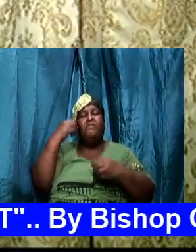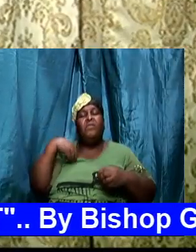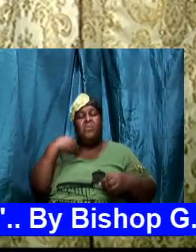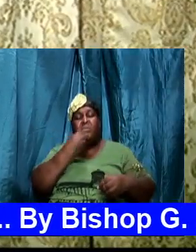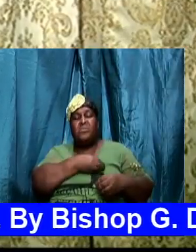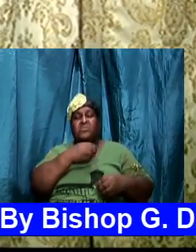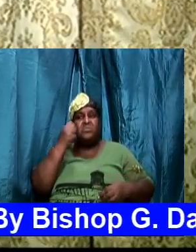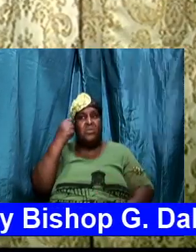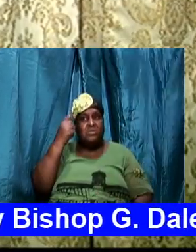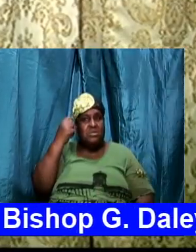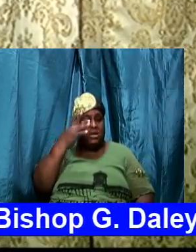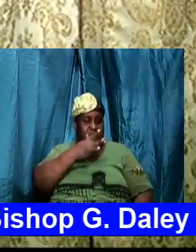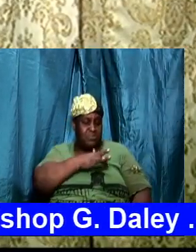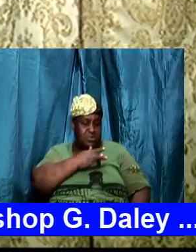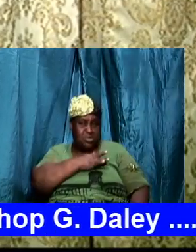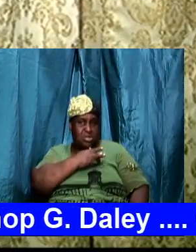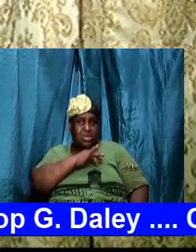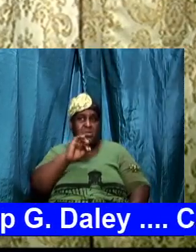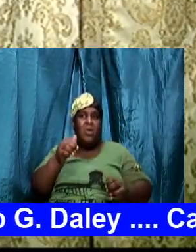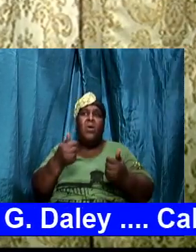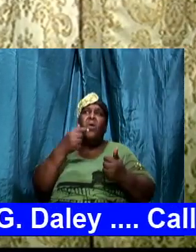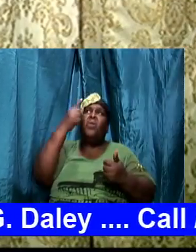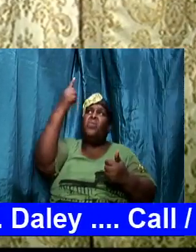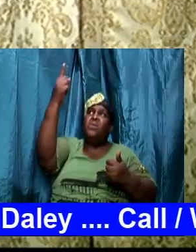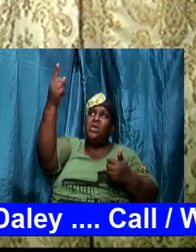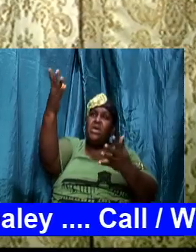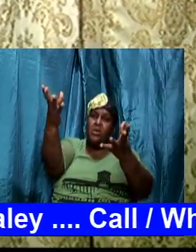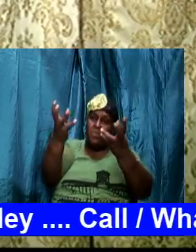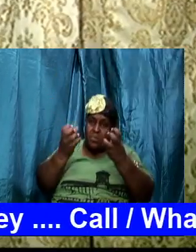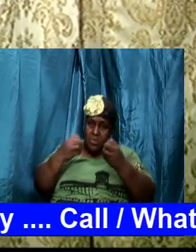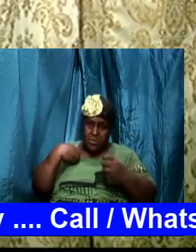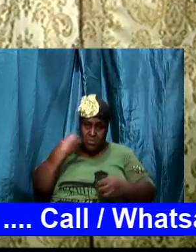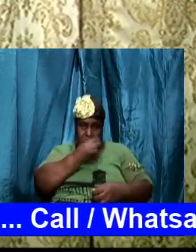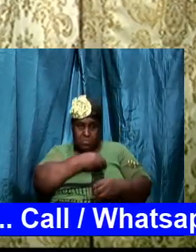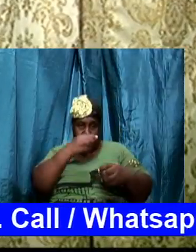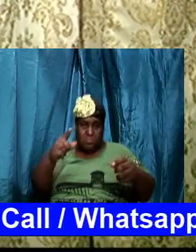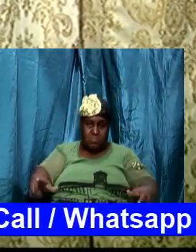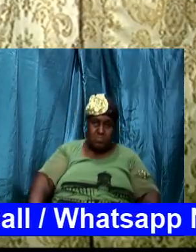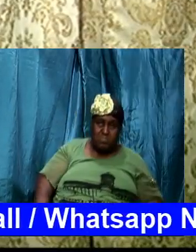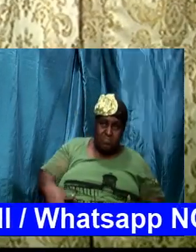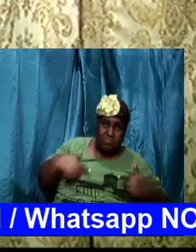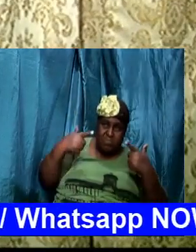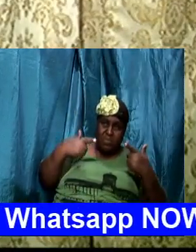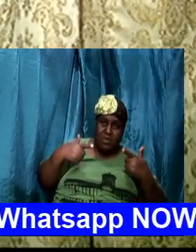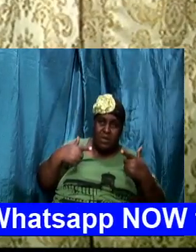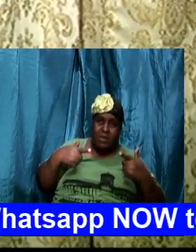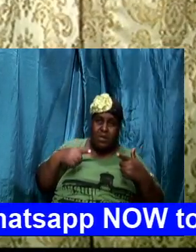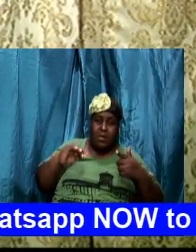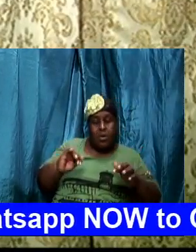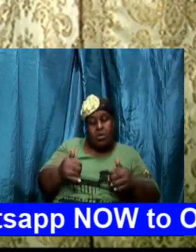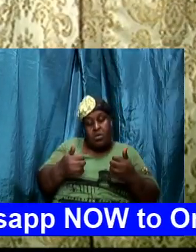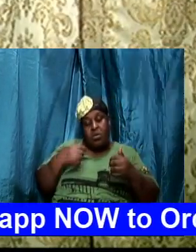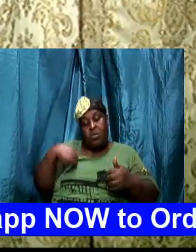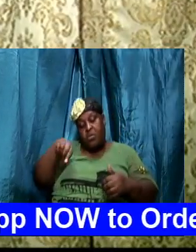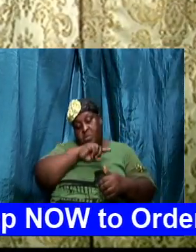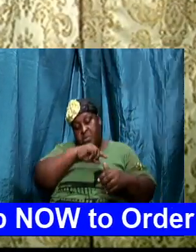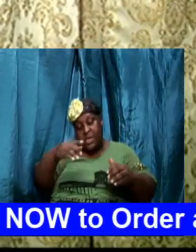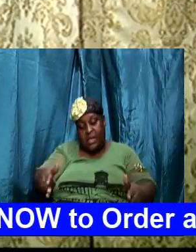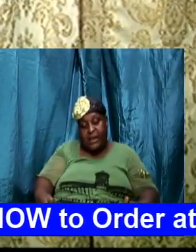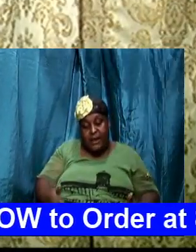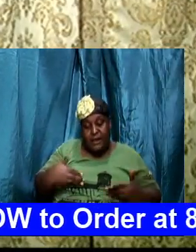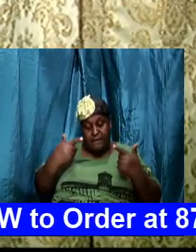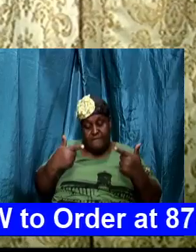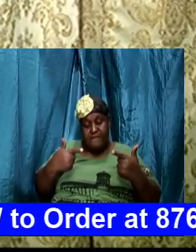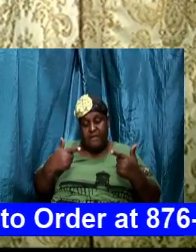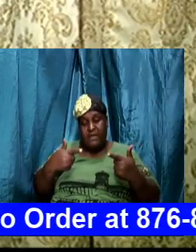how He wants us to live, how we live, the things that we do,